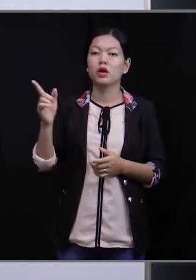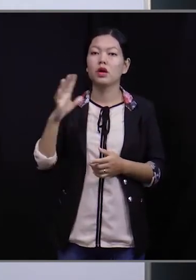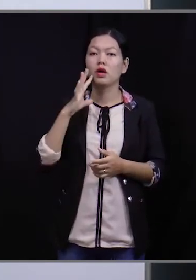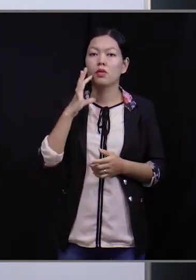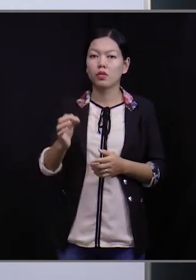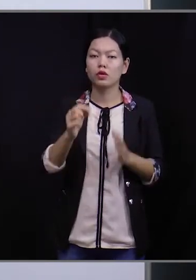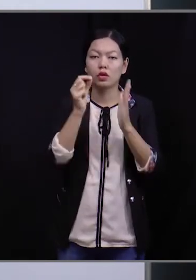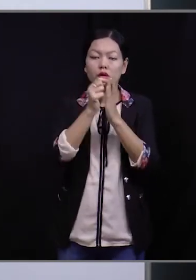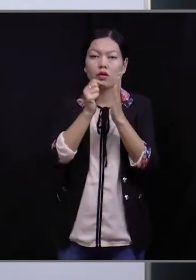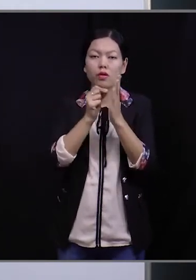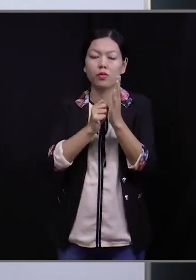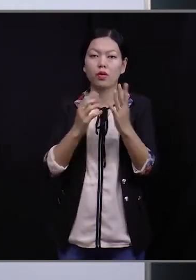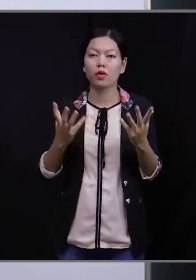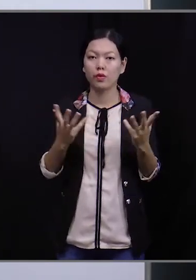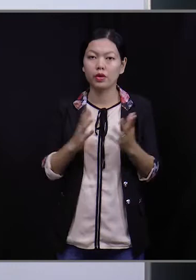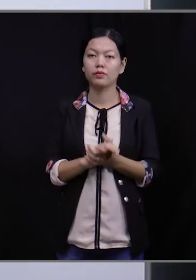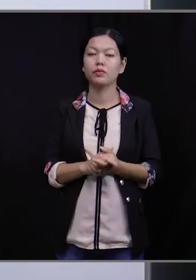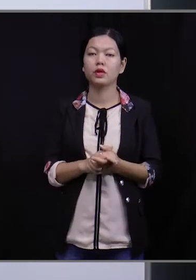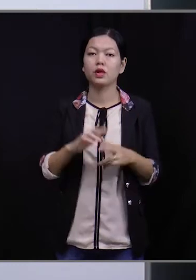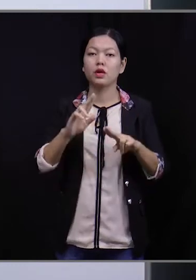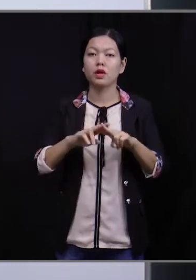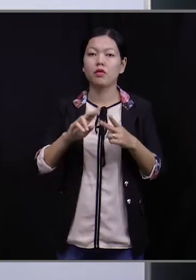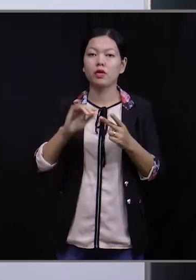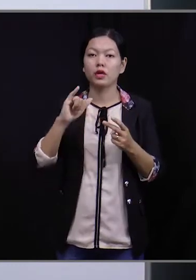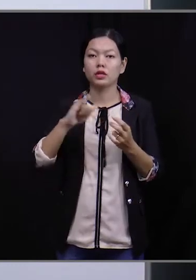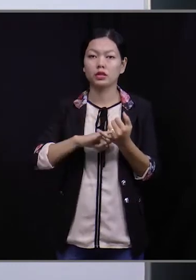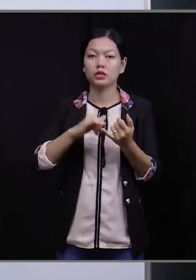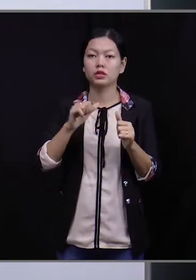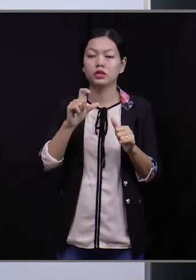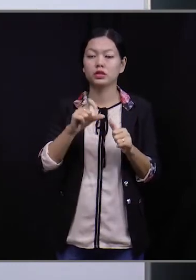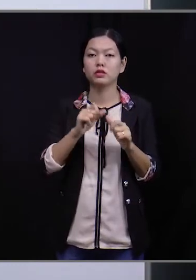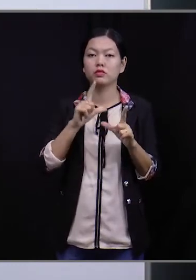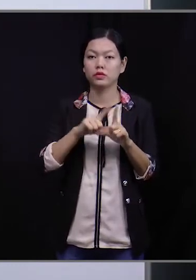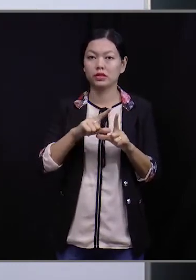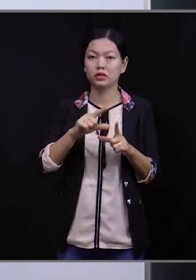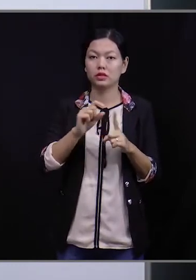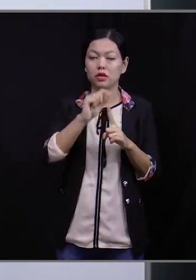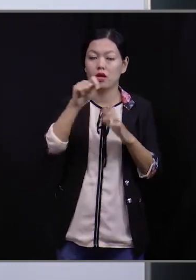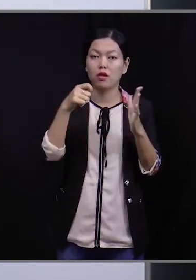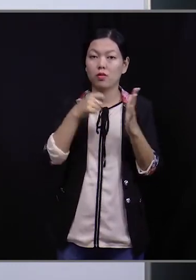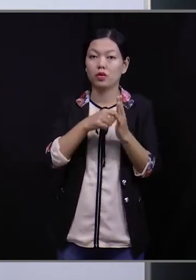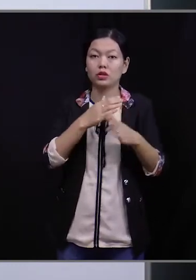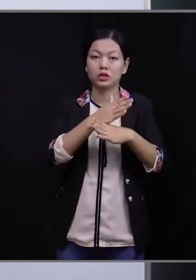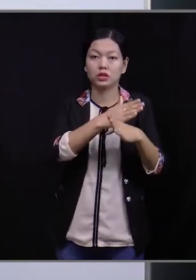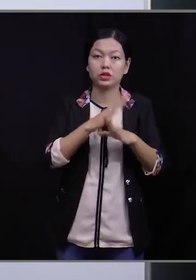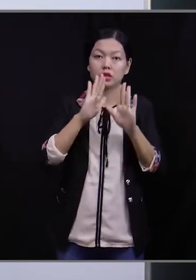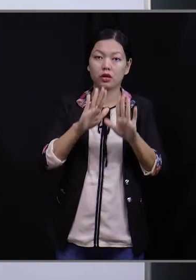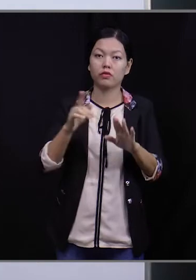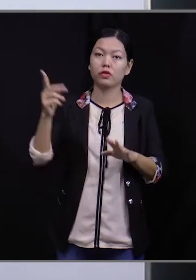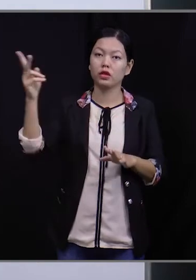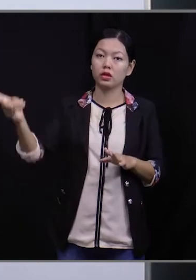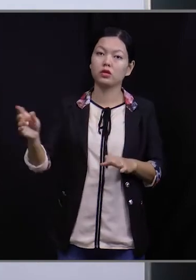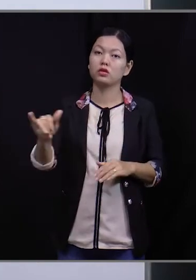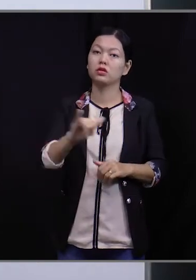in fiscal policy, it's almost same. Here also, it says the main objective or priority of